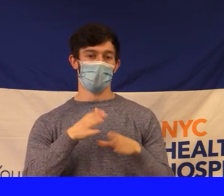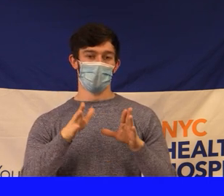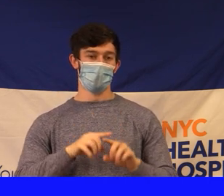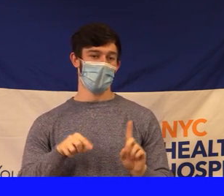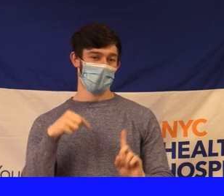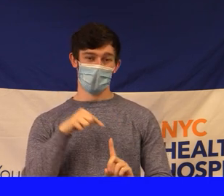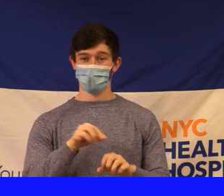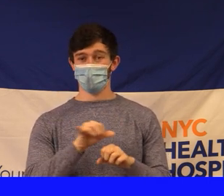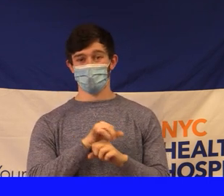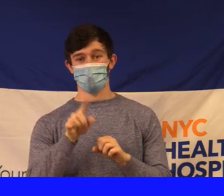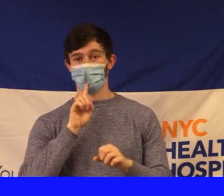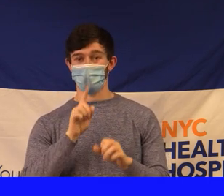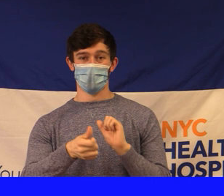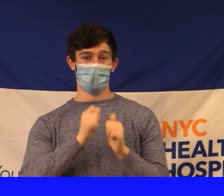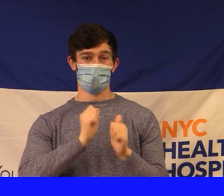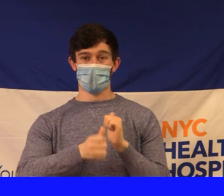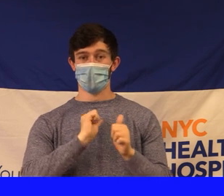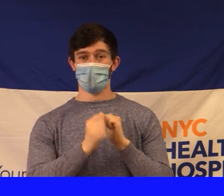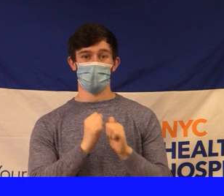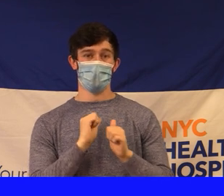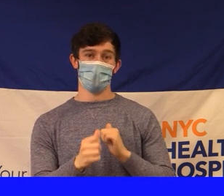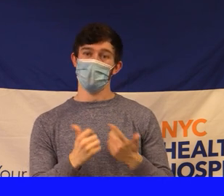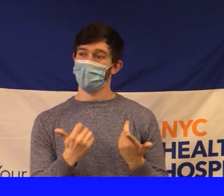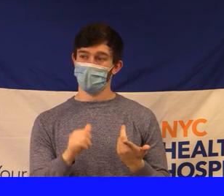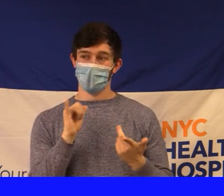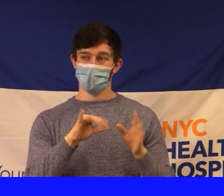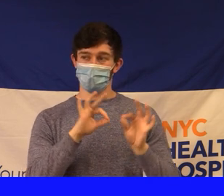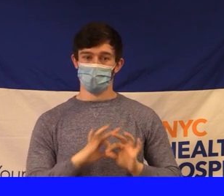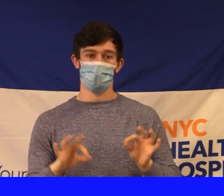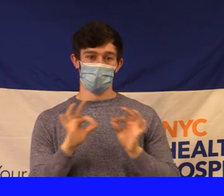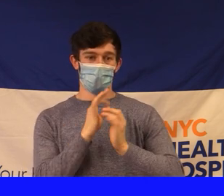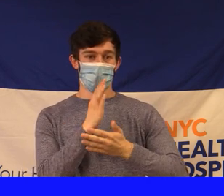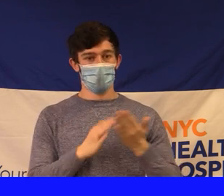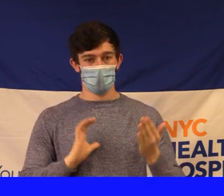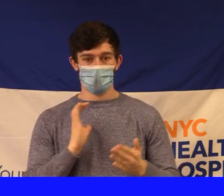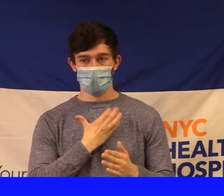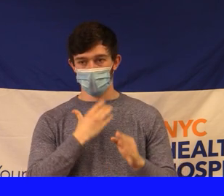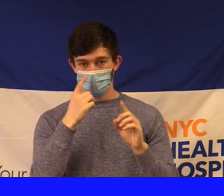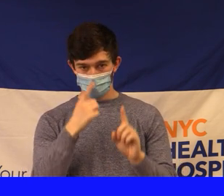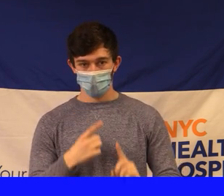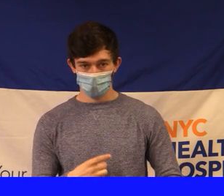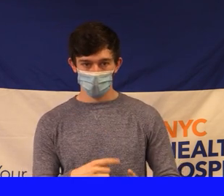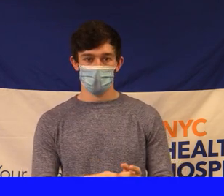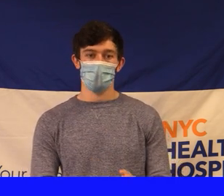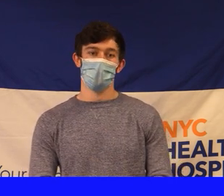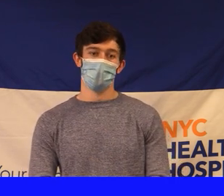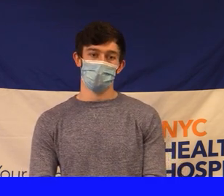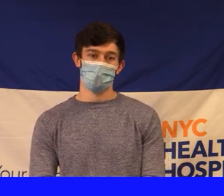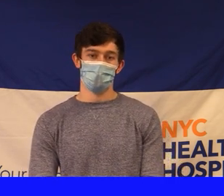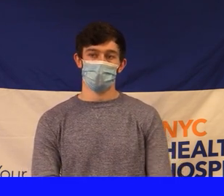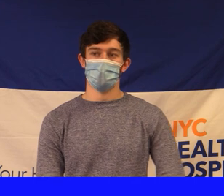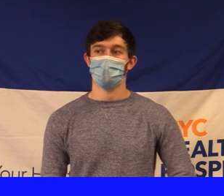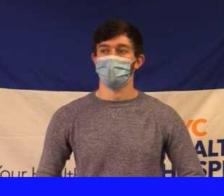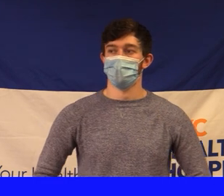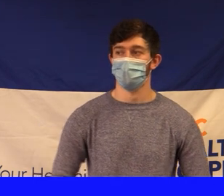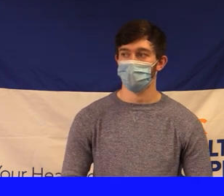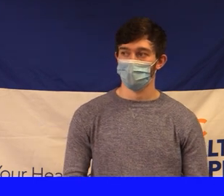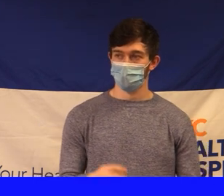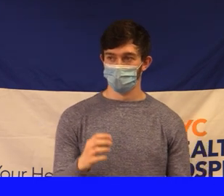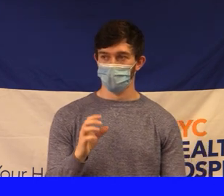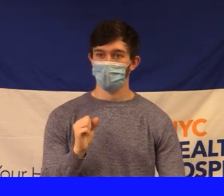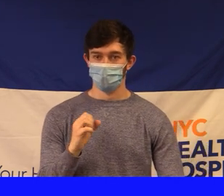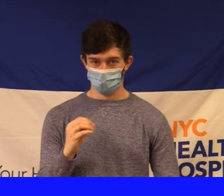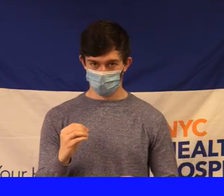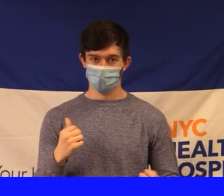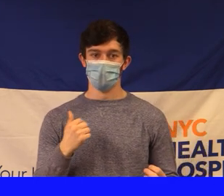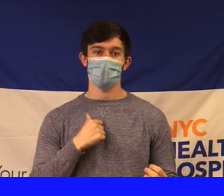a competitive industry. And, you know, this is a key part of our goals. And so, you know, I think